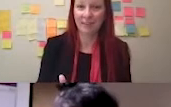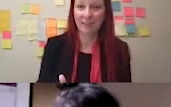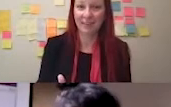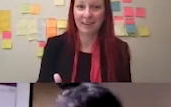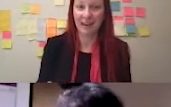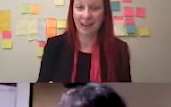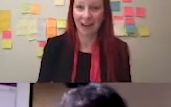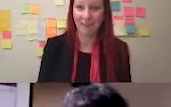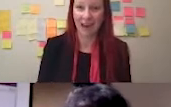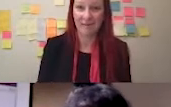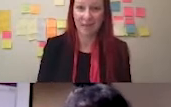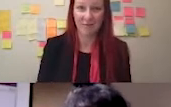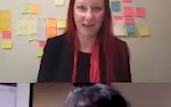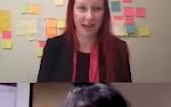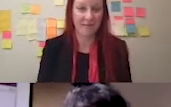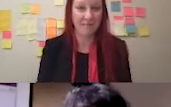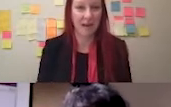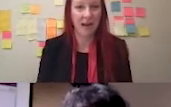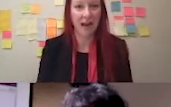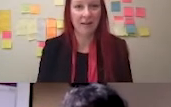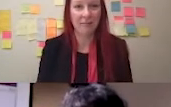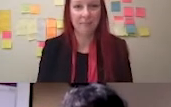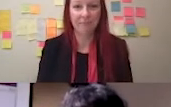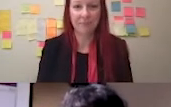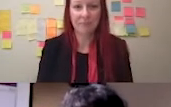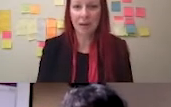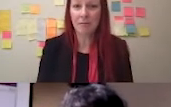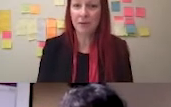tea, often in a cafe if I can,